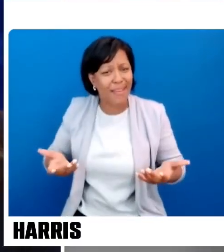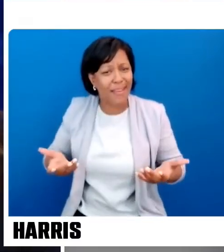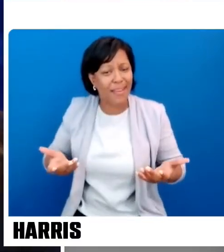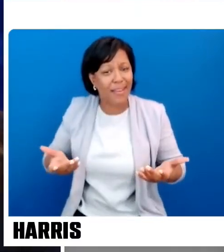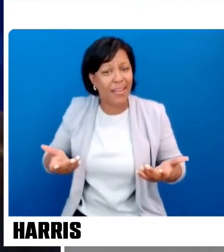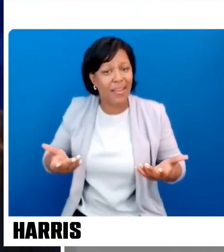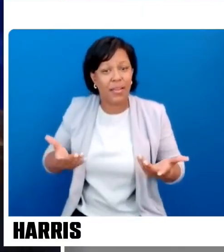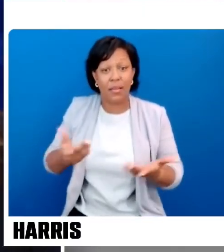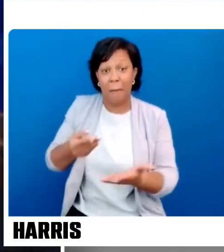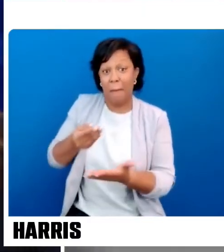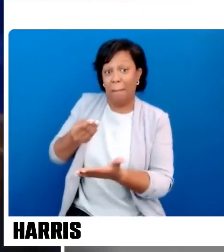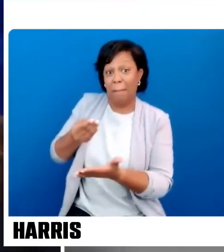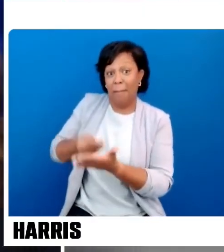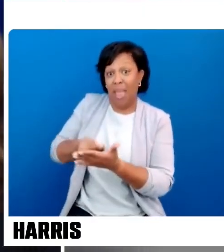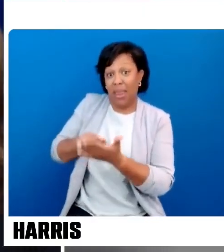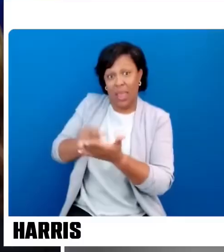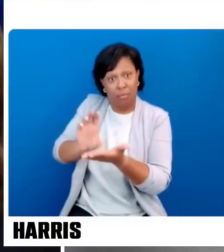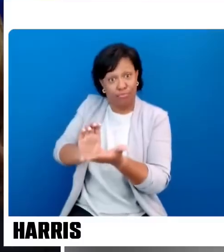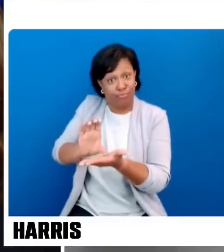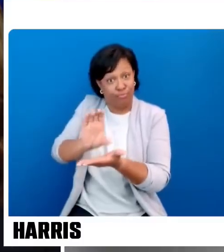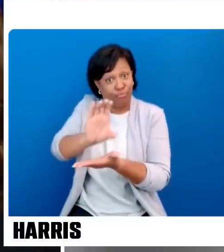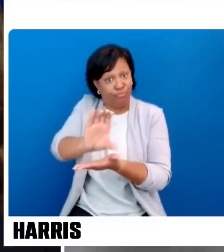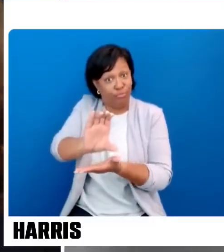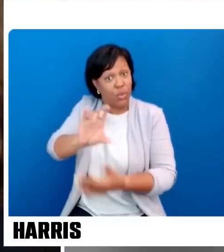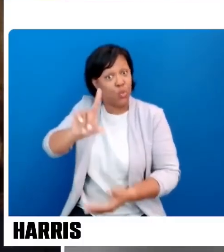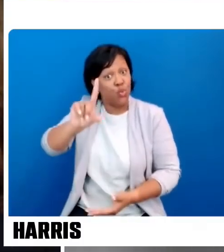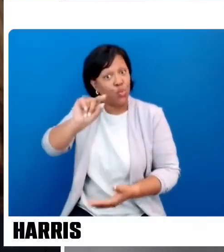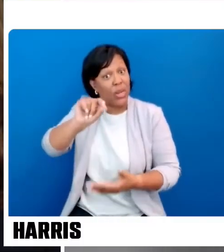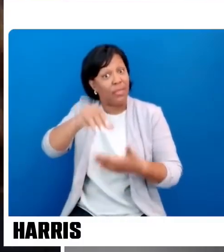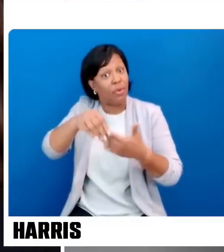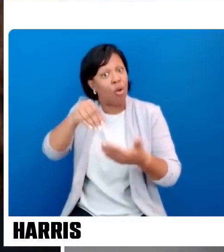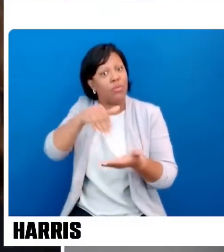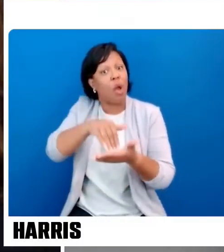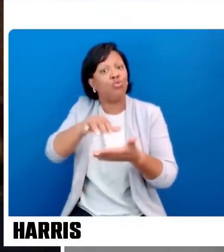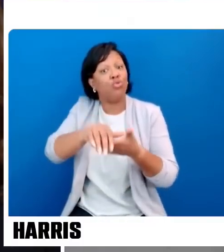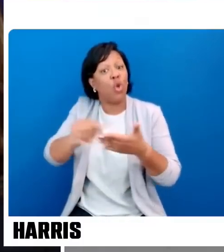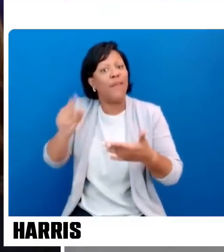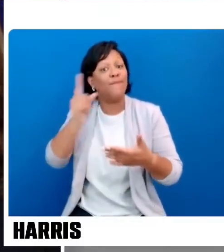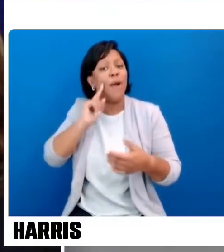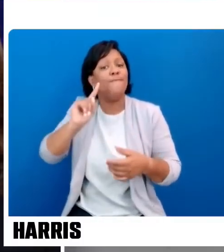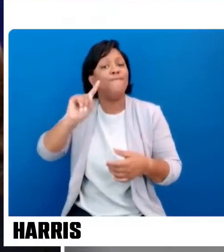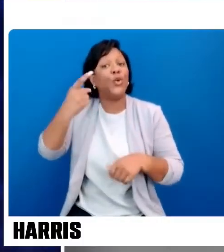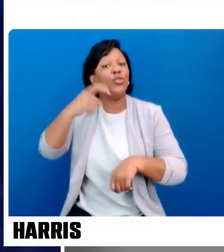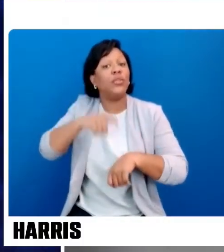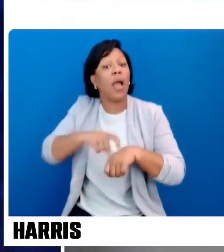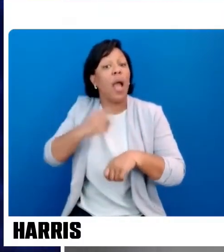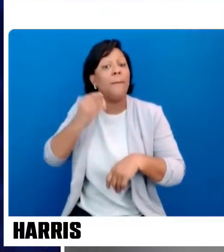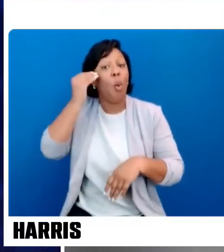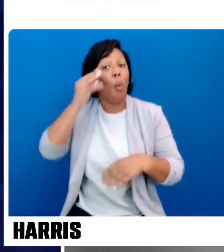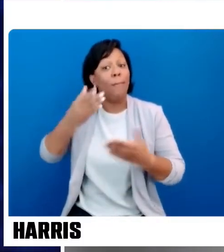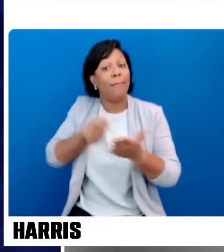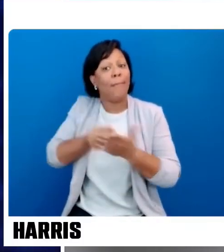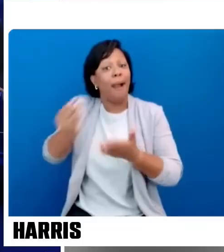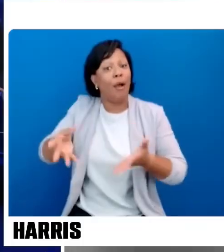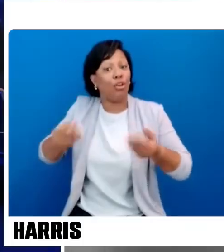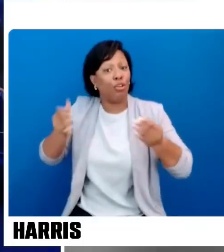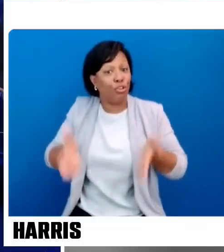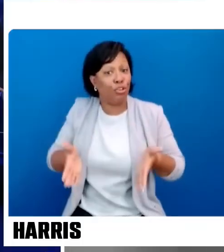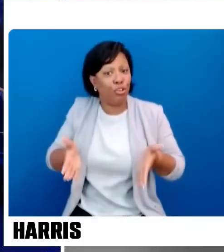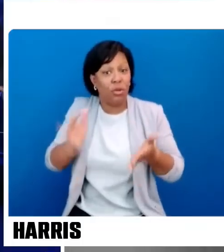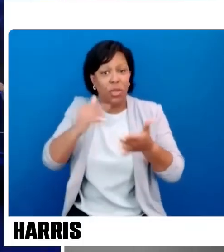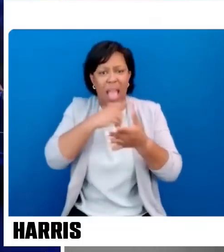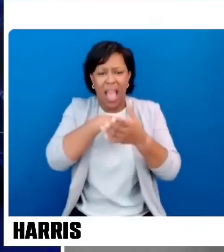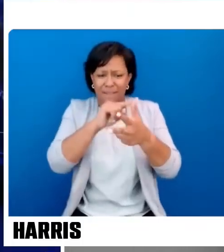down payment assistance for first-time home buyers. That's the kind of conversation, I believe, David, that people really want